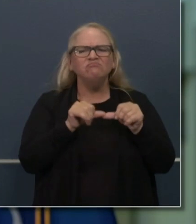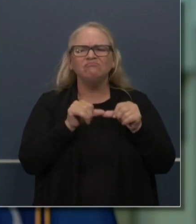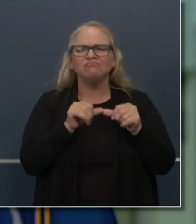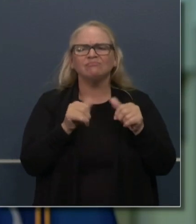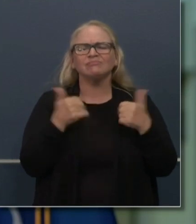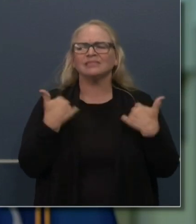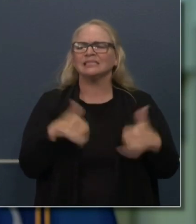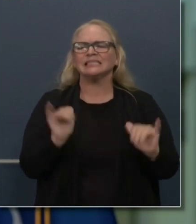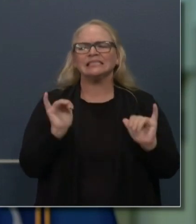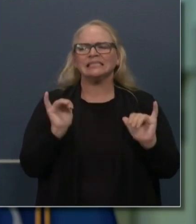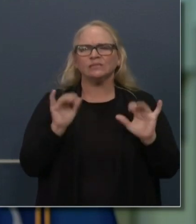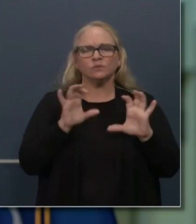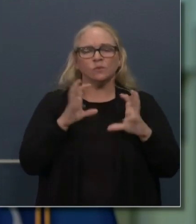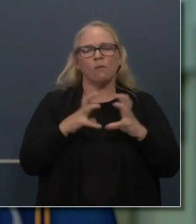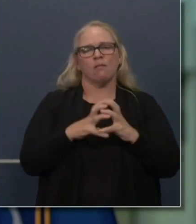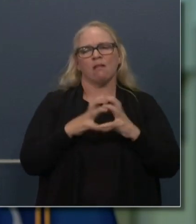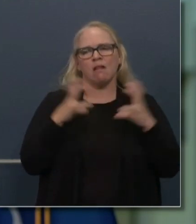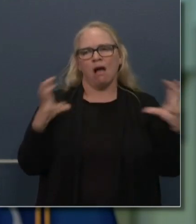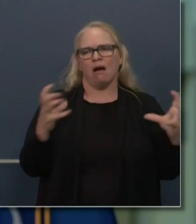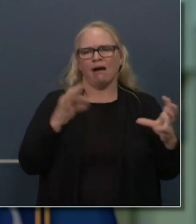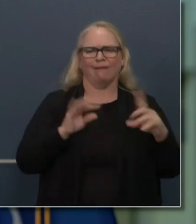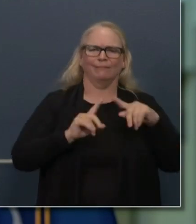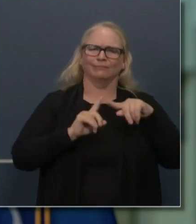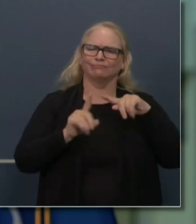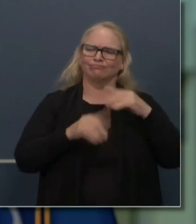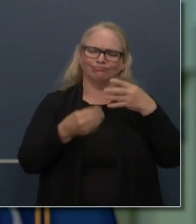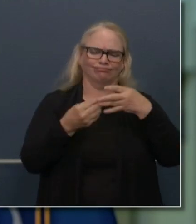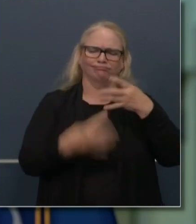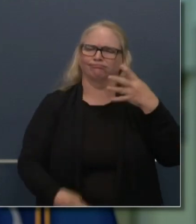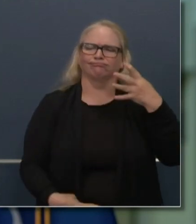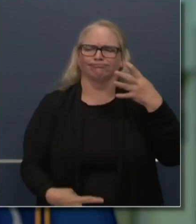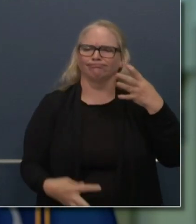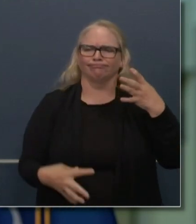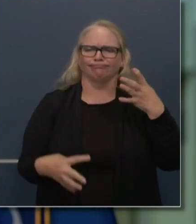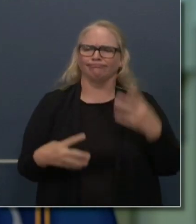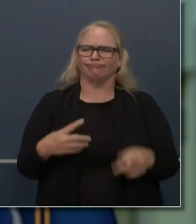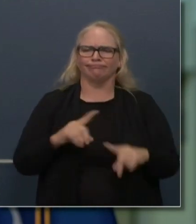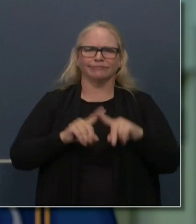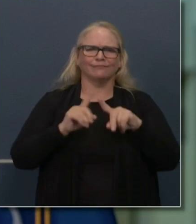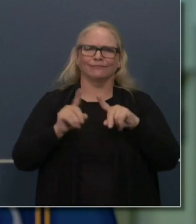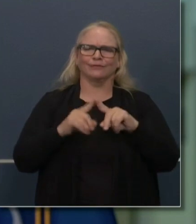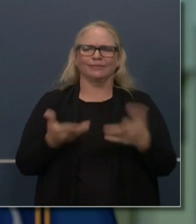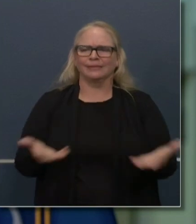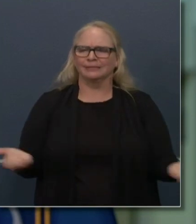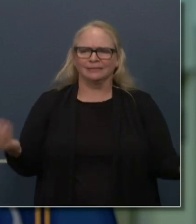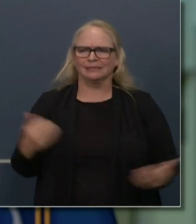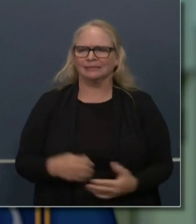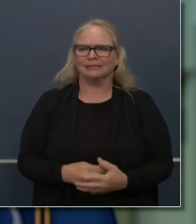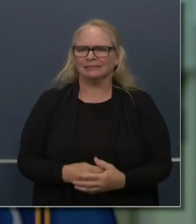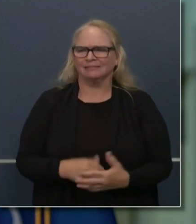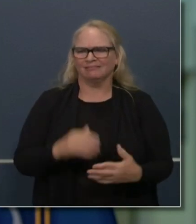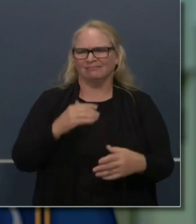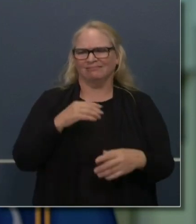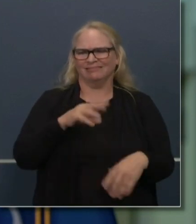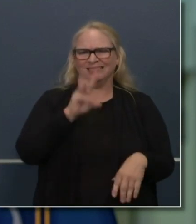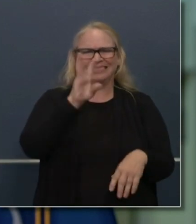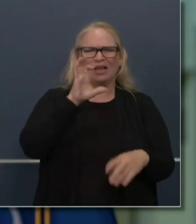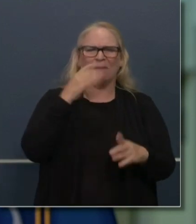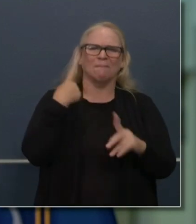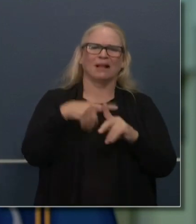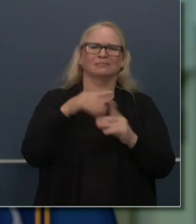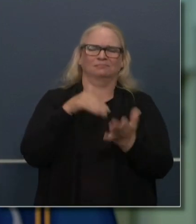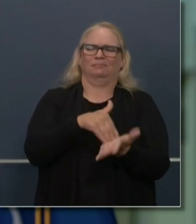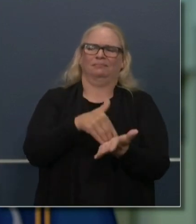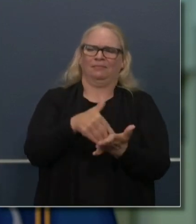this state in a myriad of different sectors, including putting out what we refer to as a NOFA for $600+ million to address the